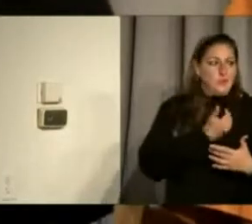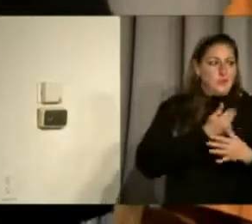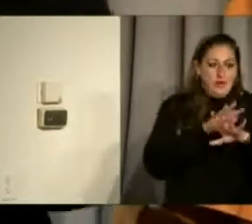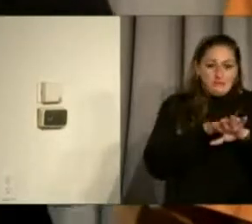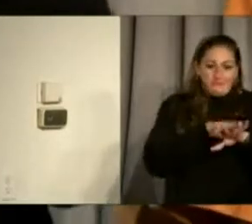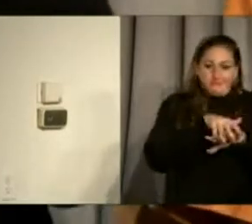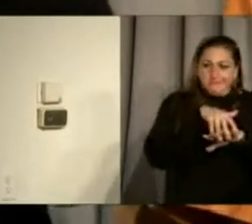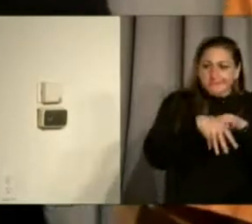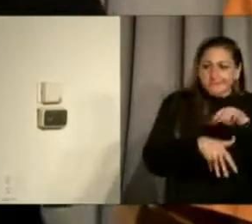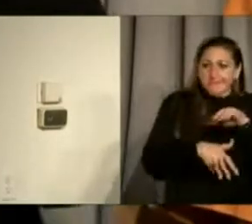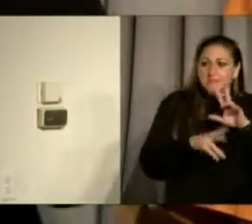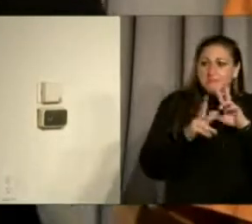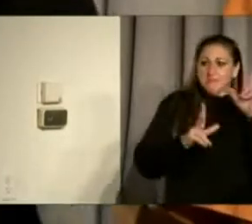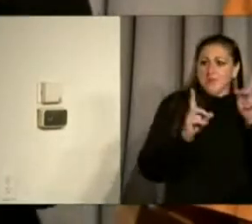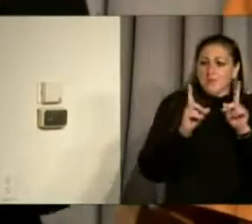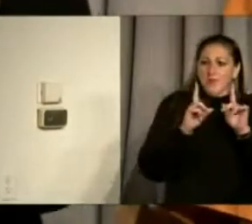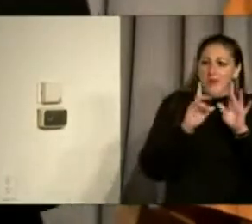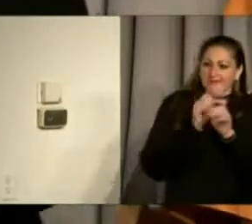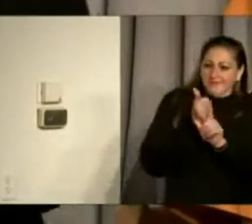of Nebraska.